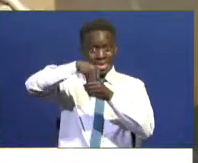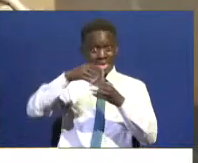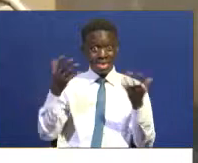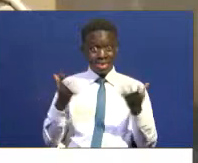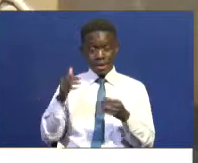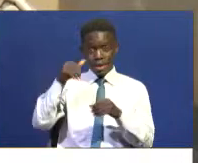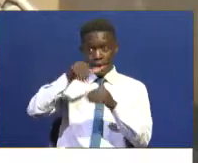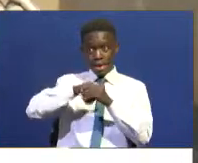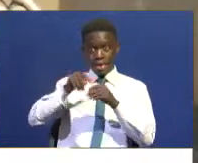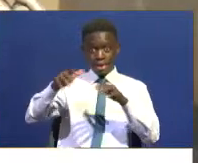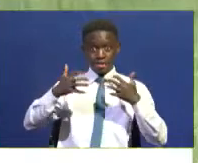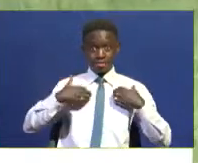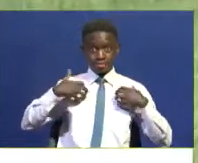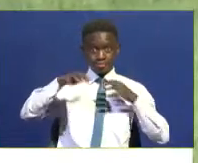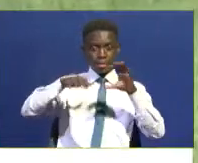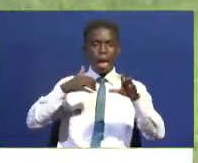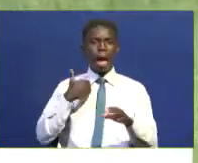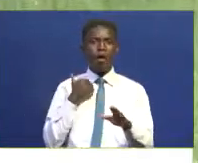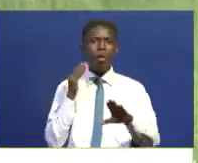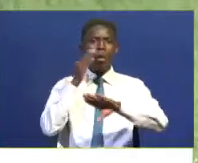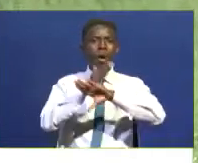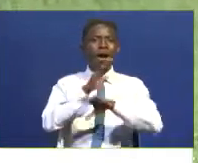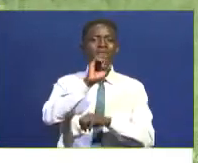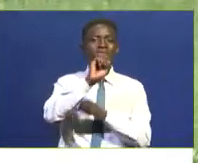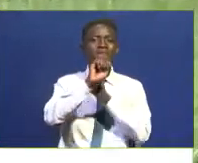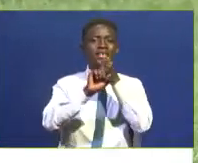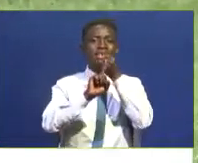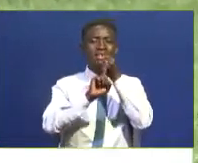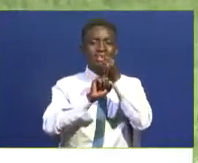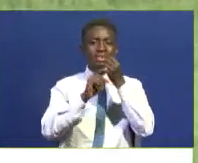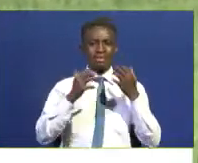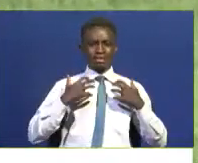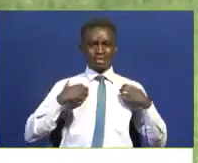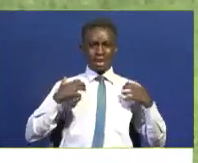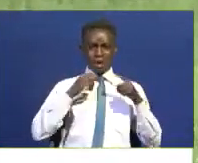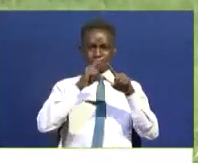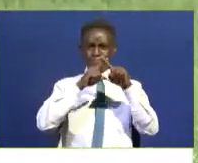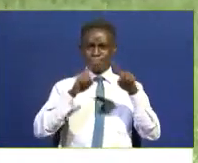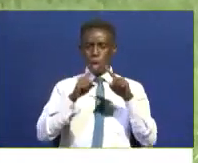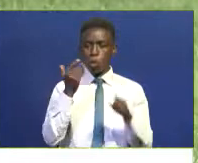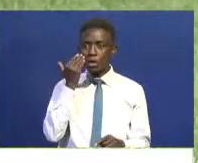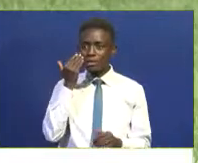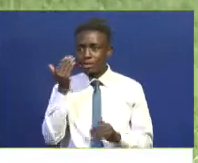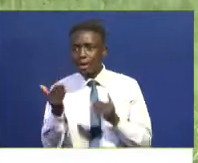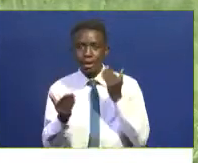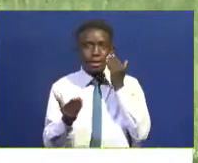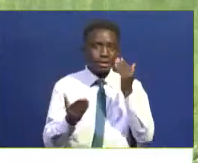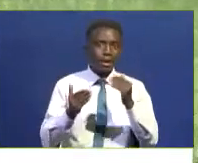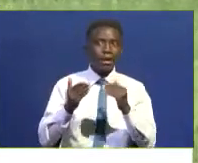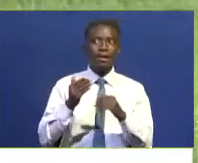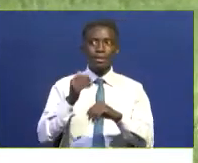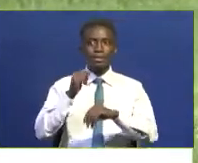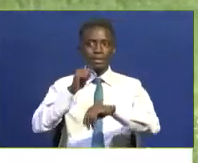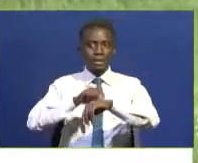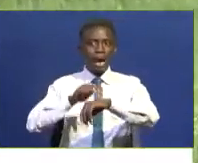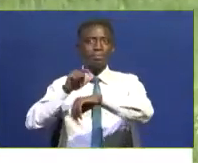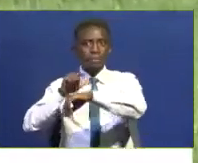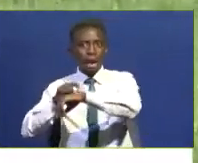have over 56 mammals which can be seen from time to time. And we also